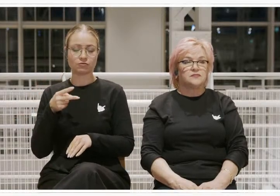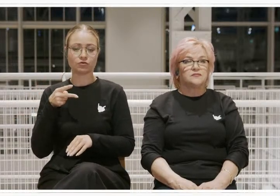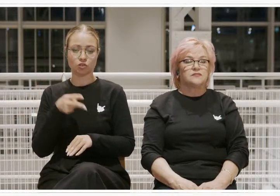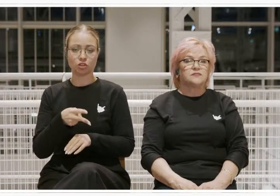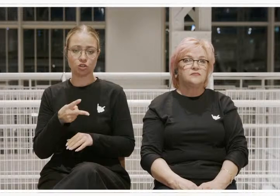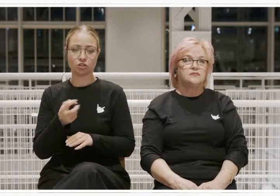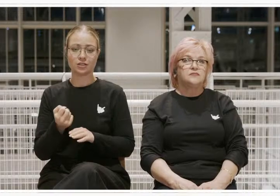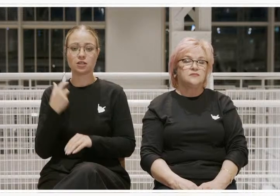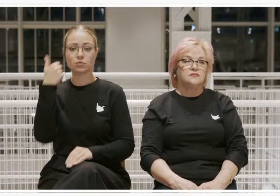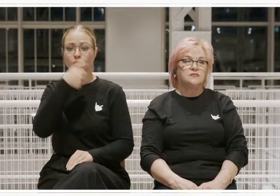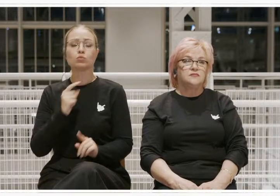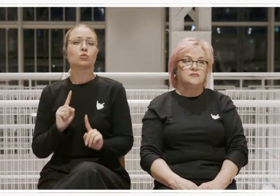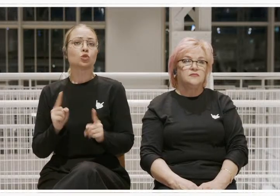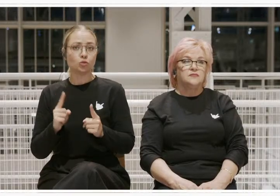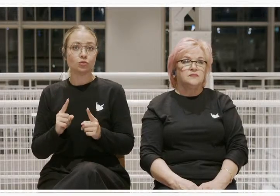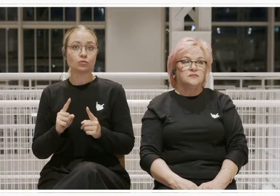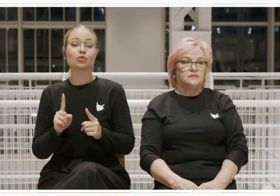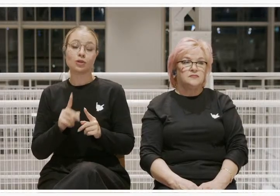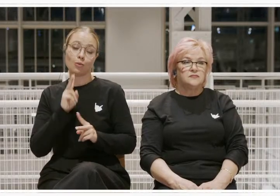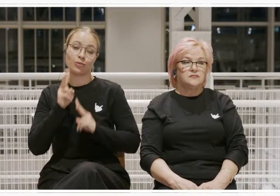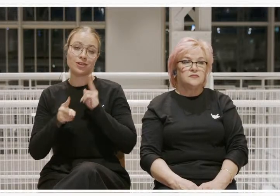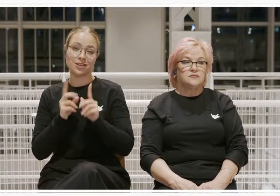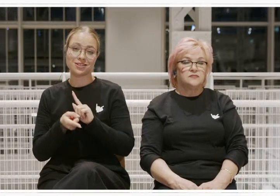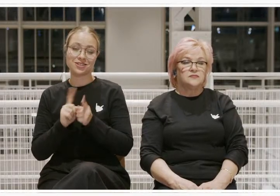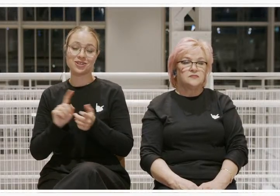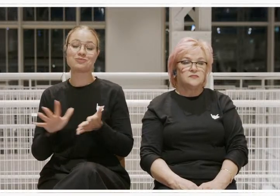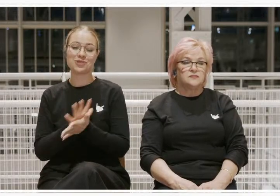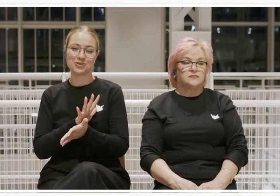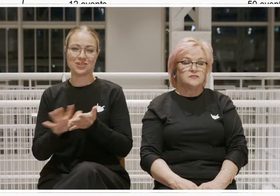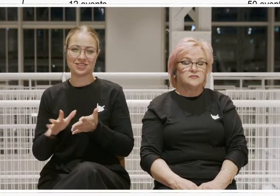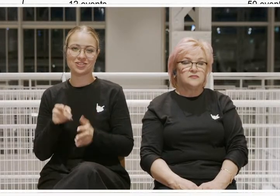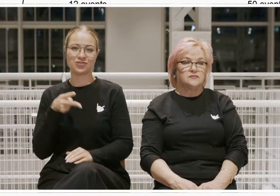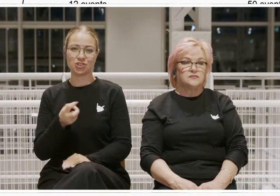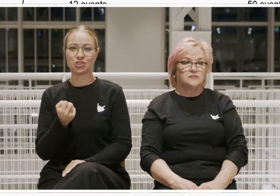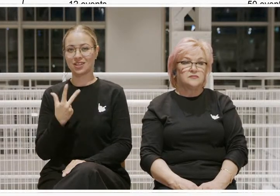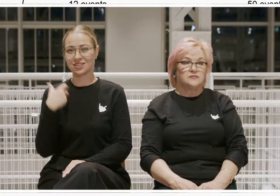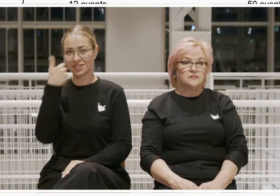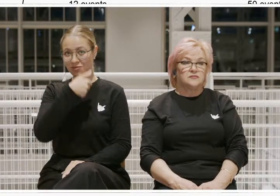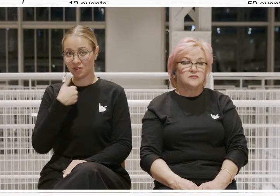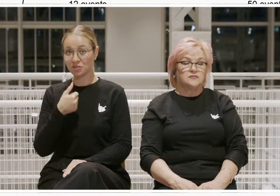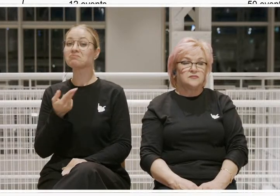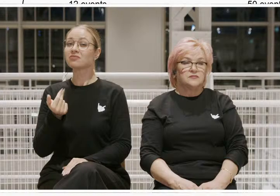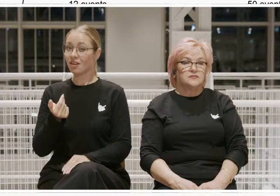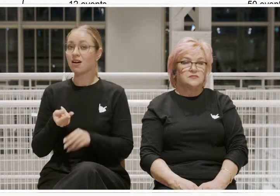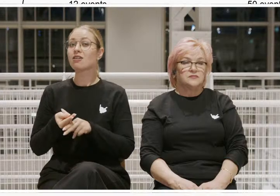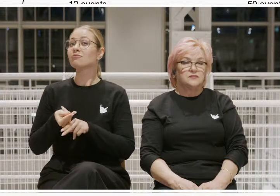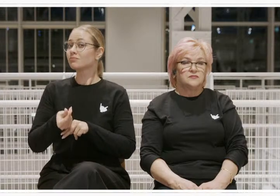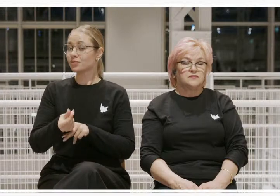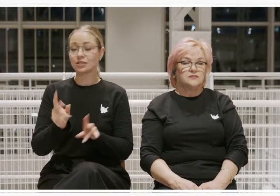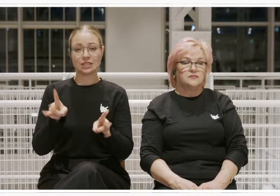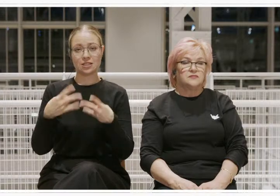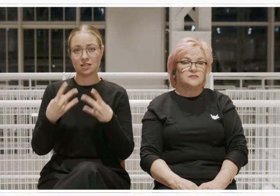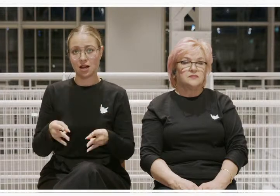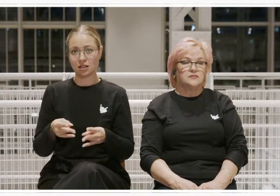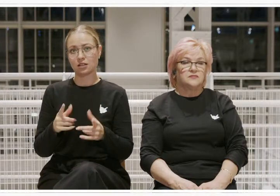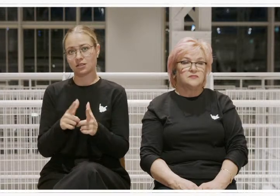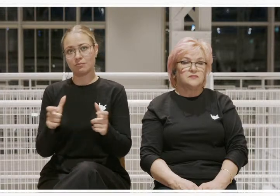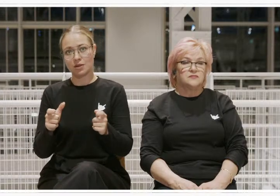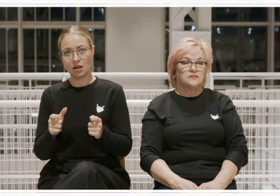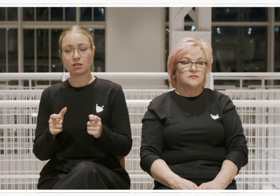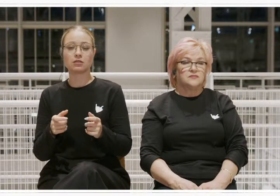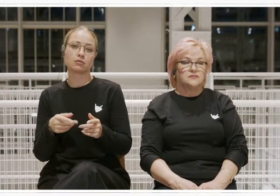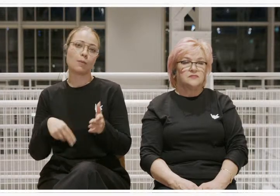became for free of charge in 2013. And ever since, we had